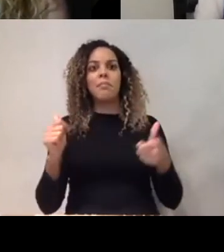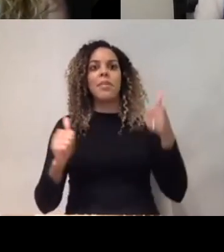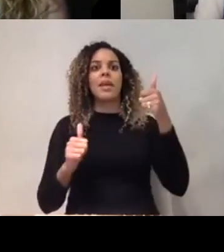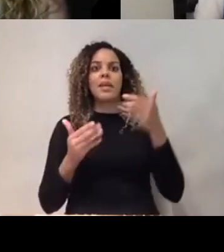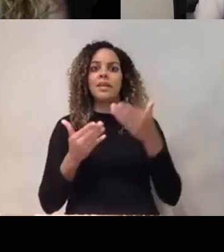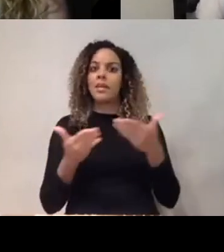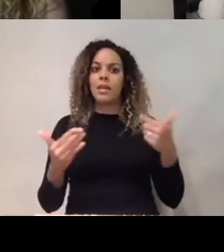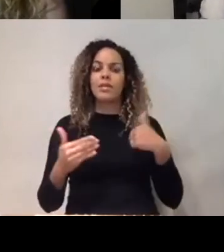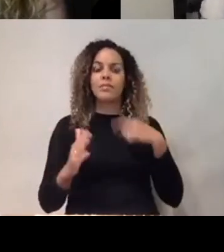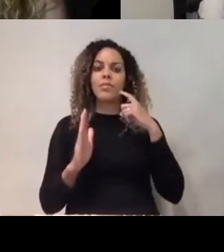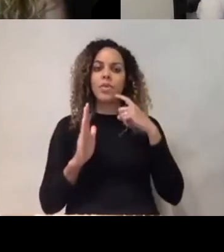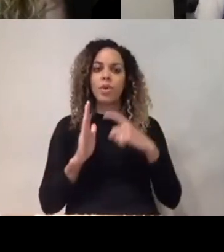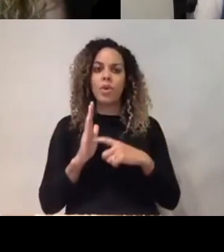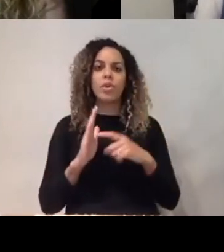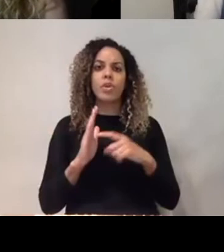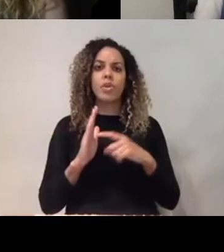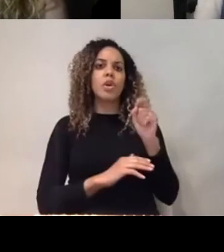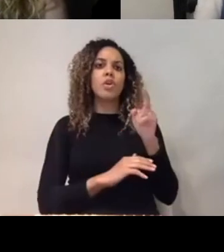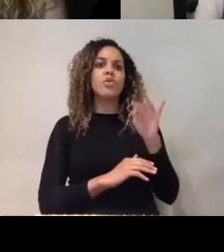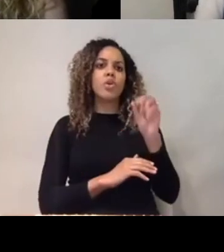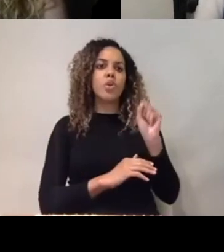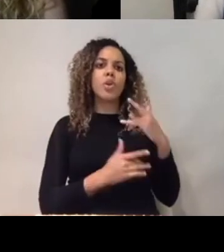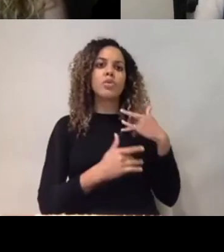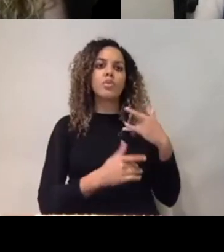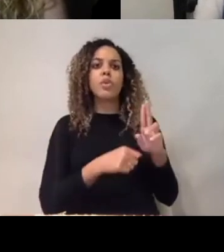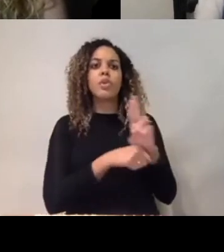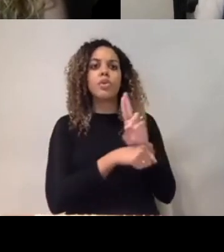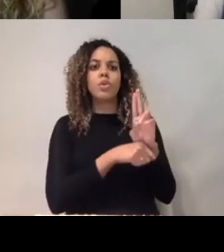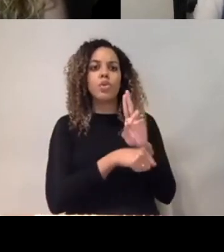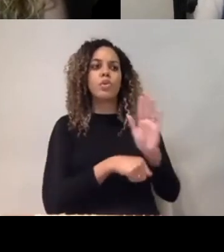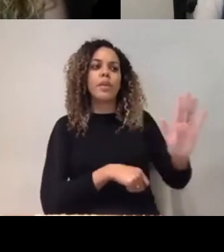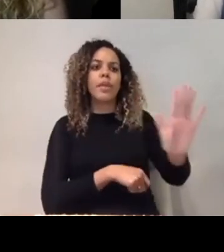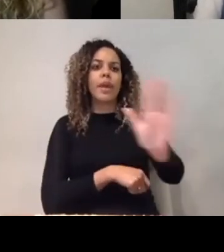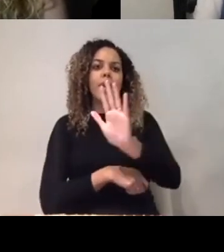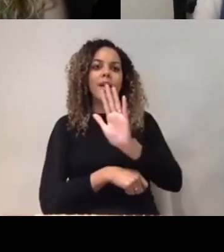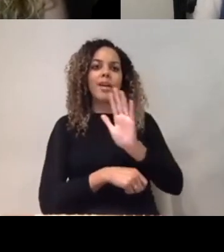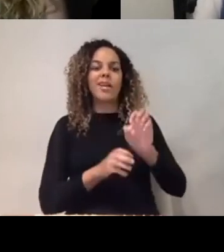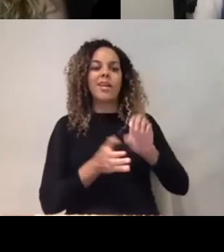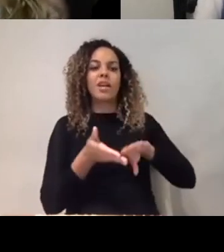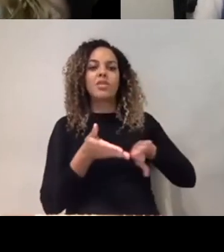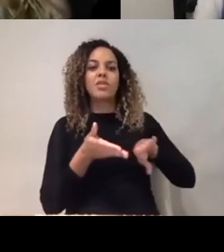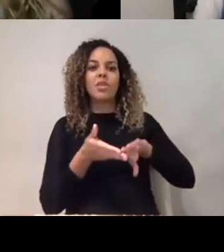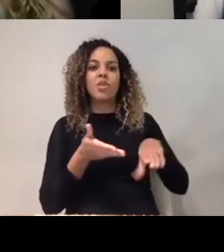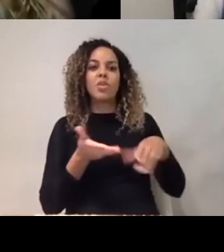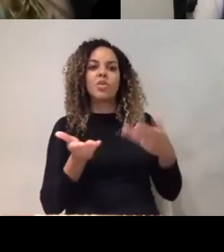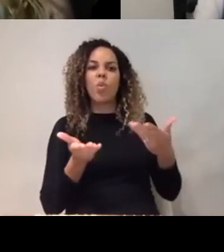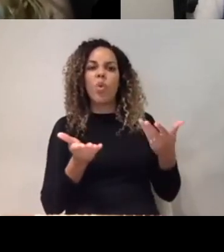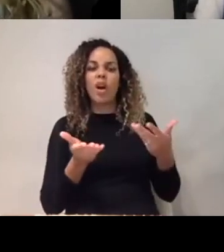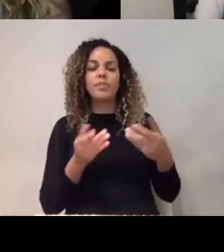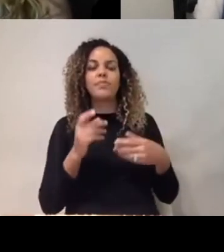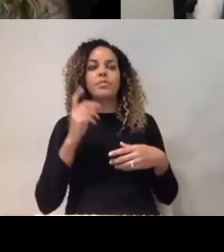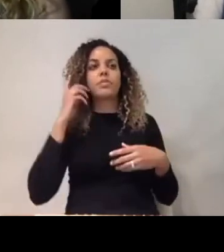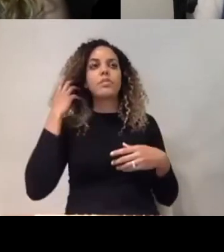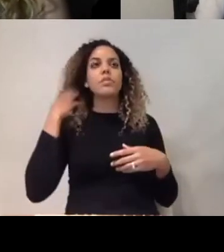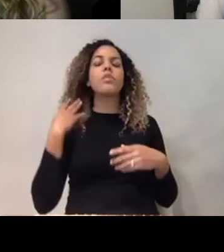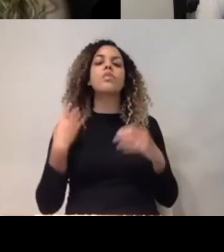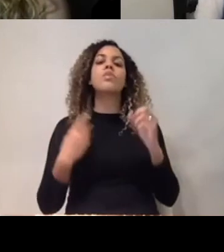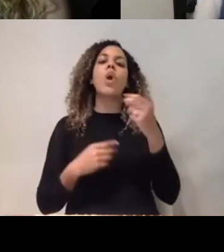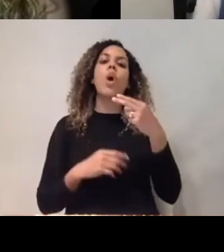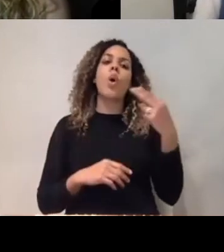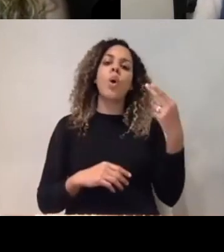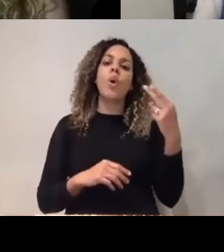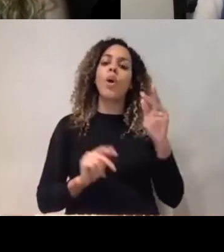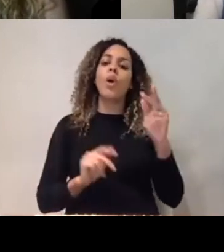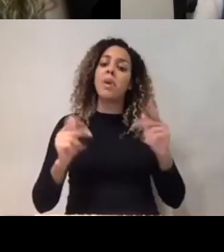um, studios always use as an excuse is that oh, disabled people don't have